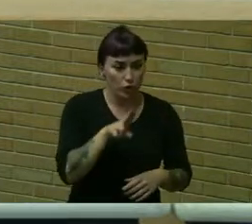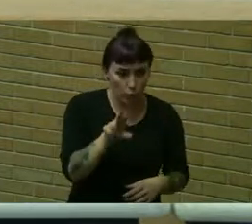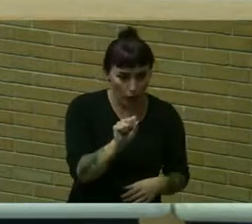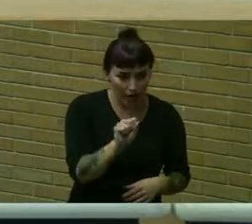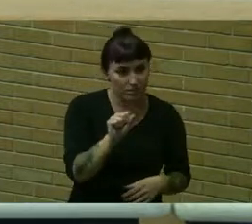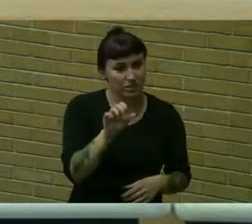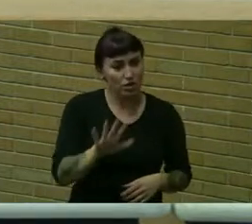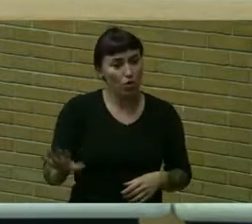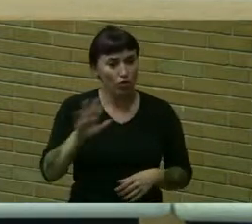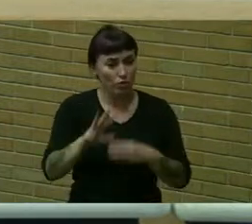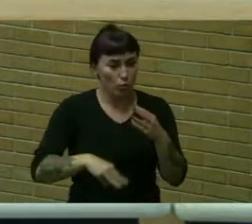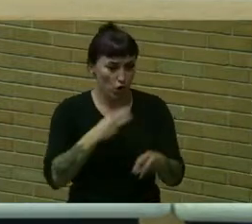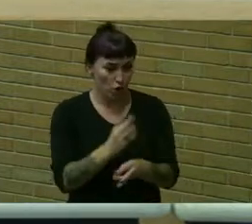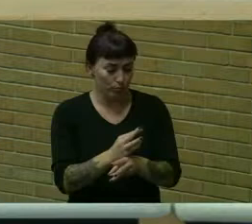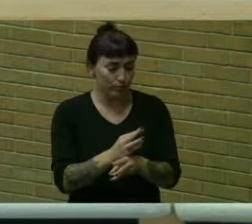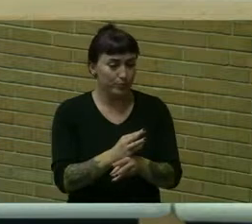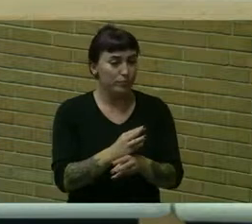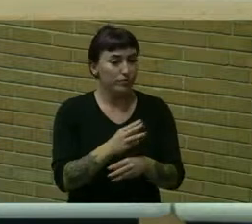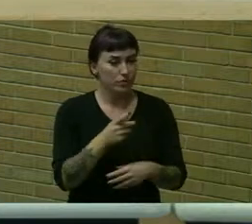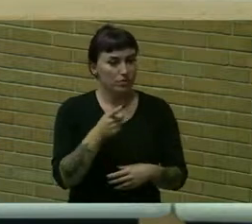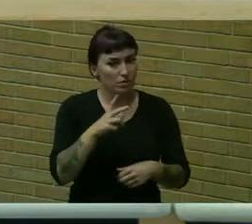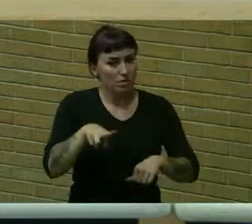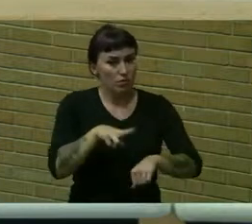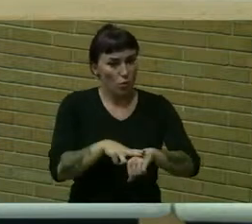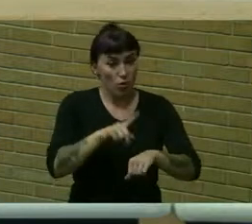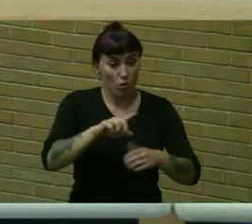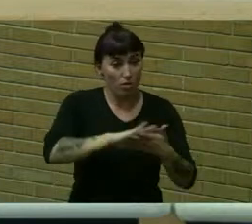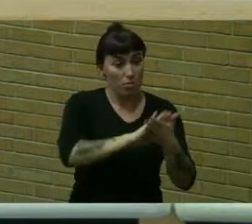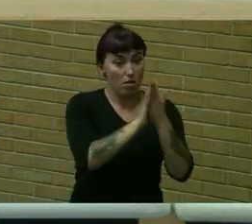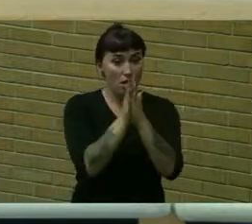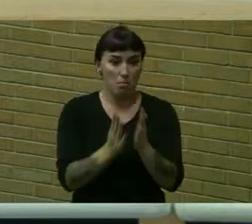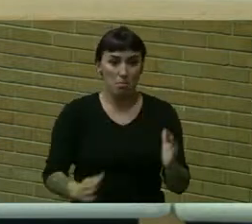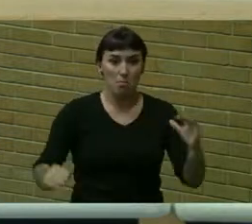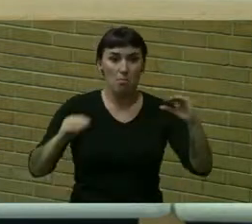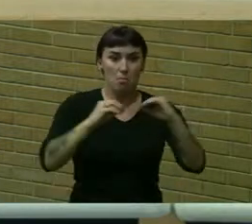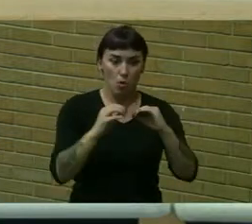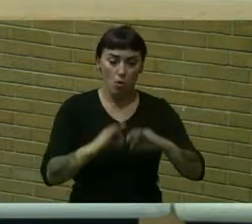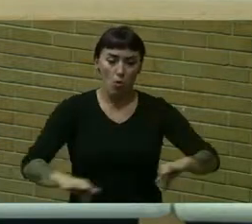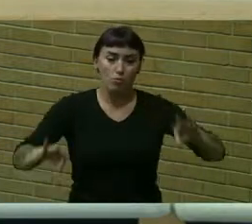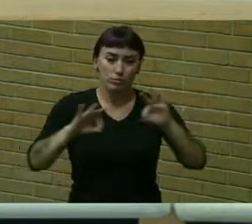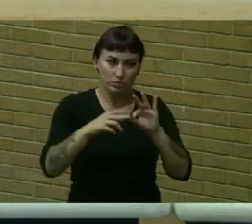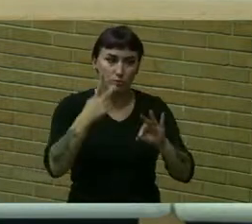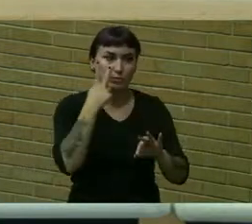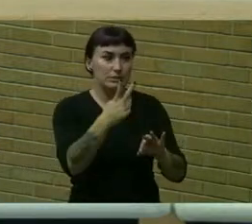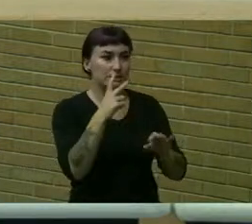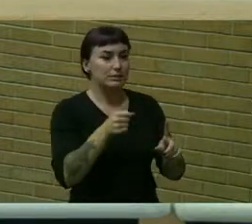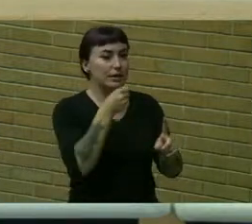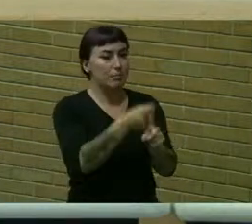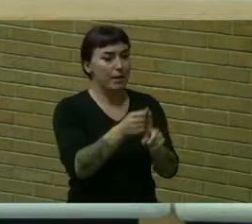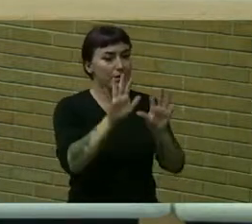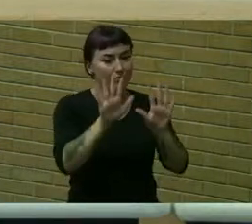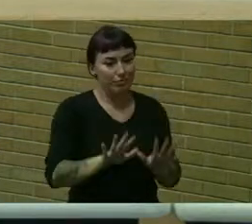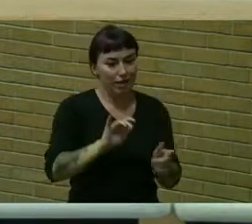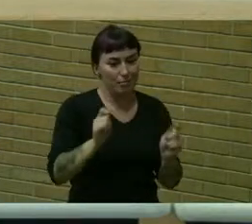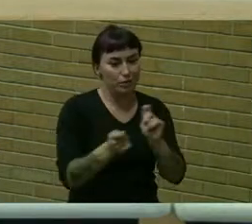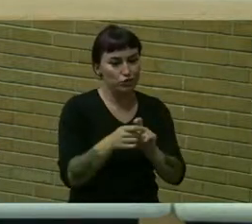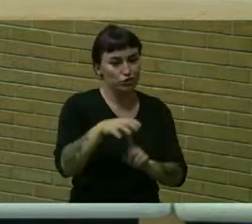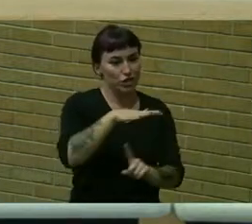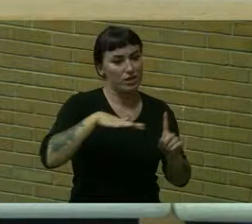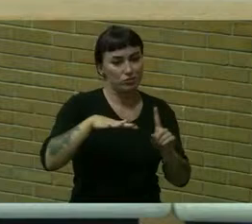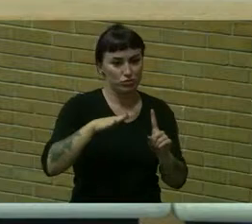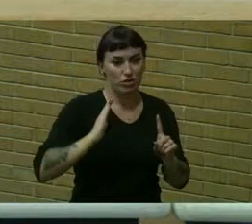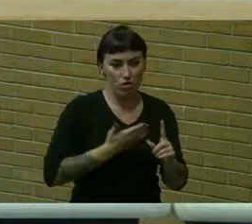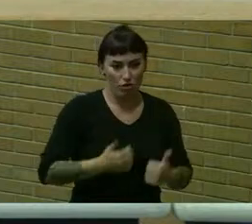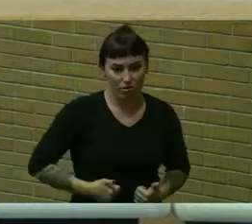and around the world, which of course has only become more important as we see the impact of climate change on our way of life.